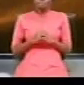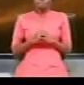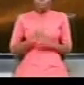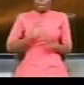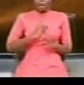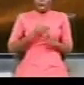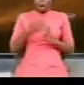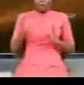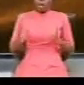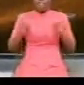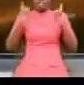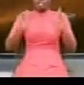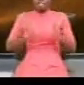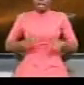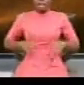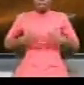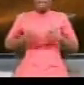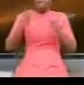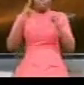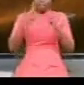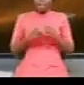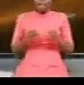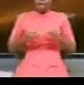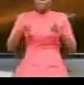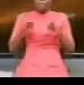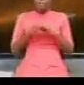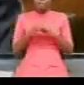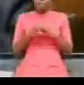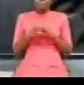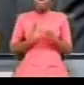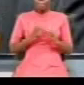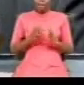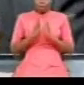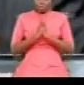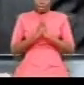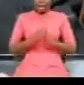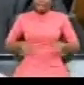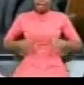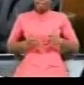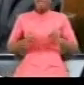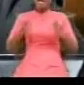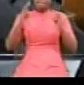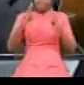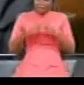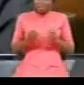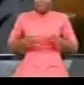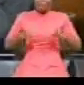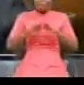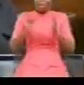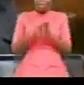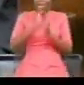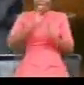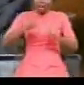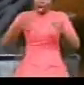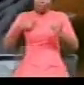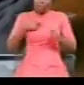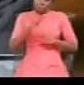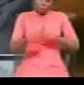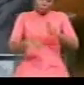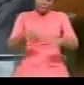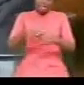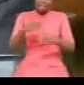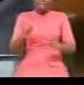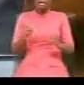our devotional life, very important. Our devotional life, very important. That's how we walk in the